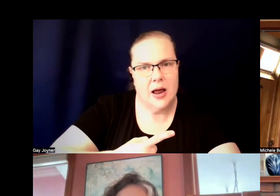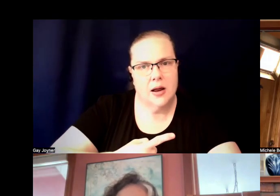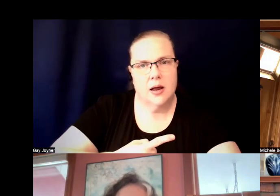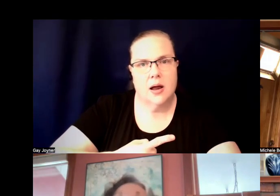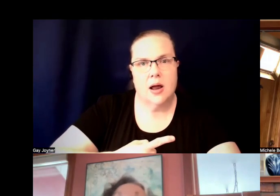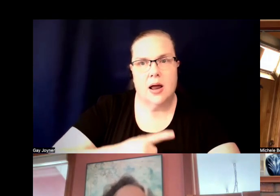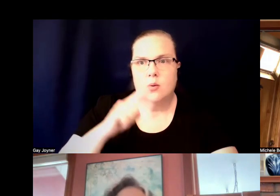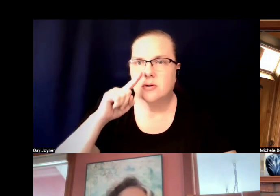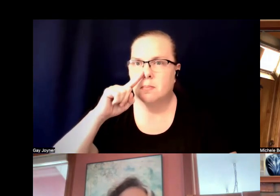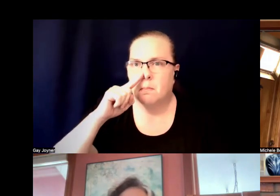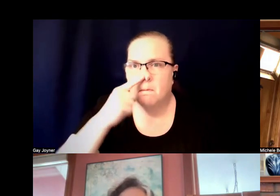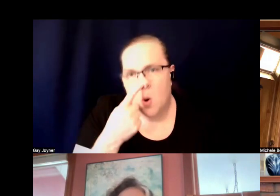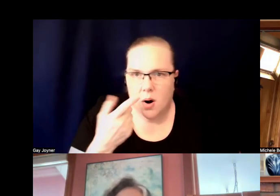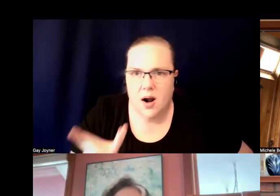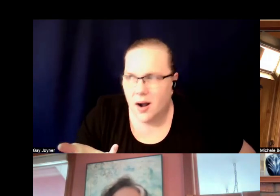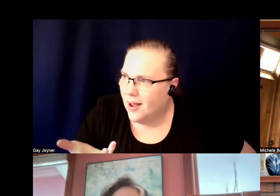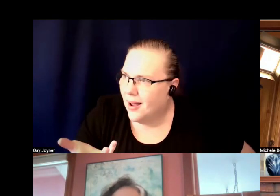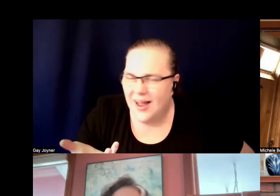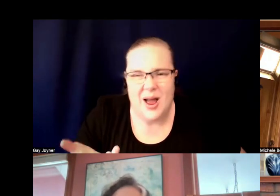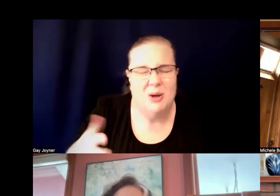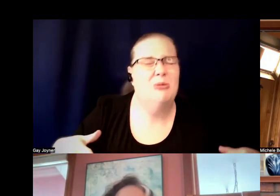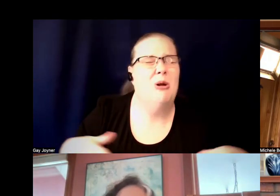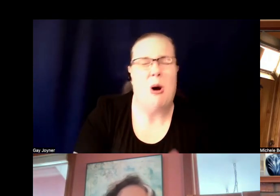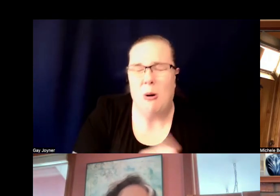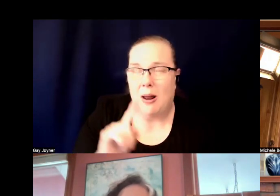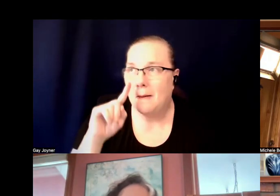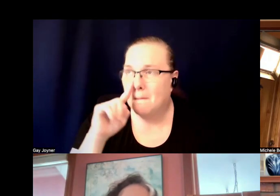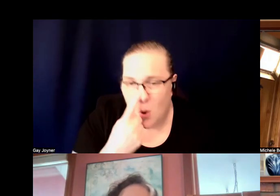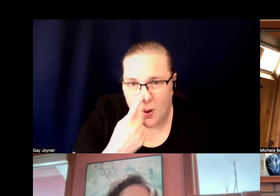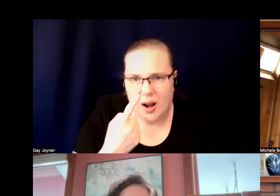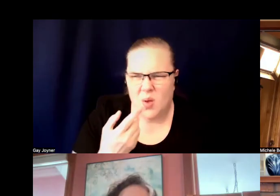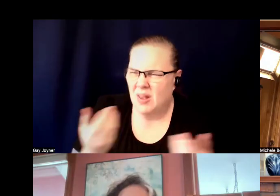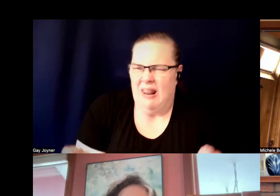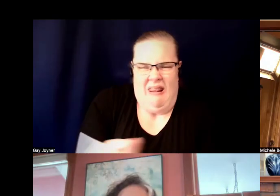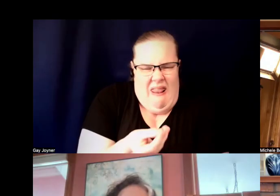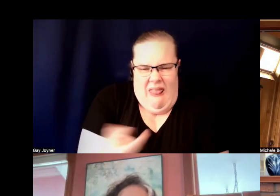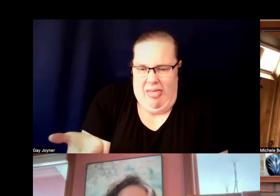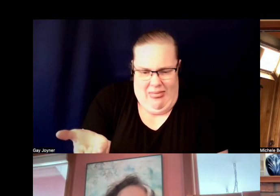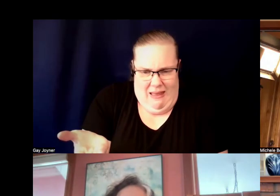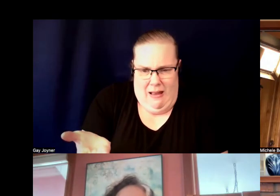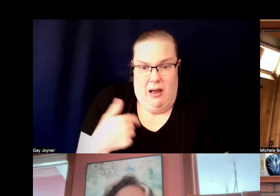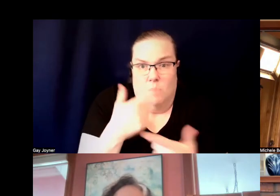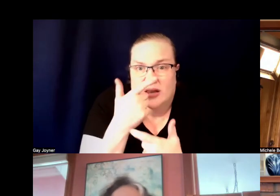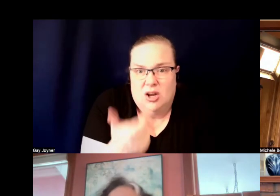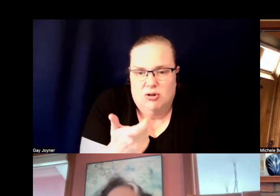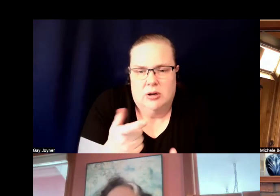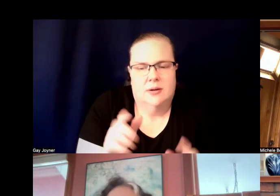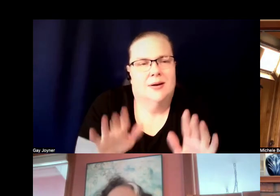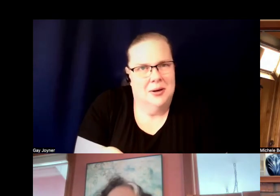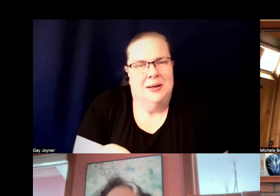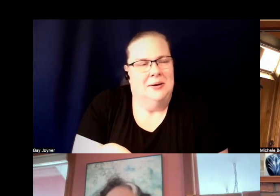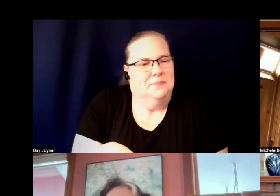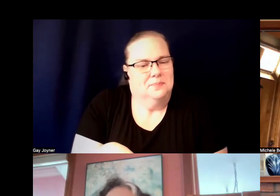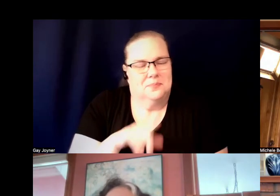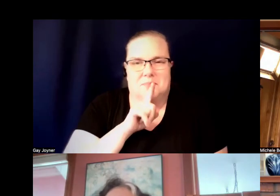totally boring. Totally boring. It's like there was nothing there that I found interesting. So it's